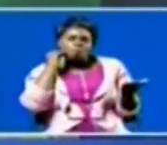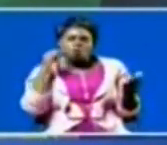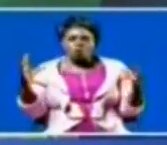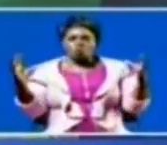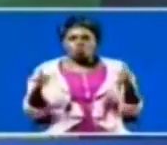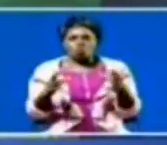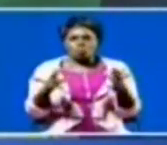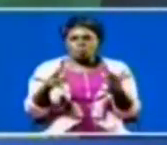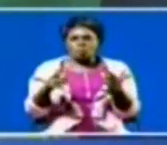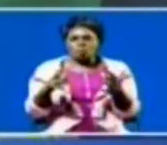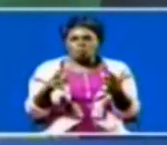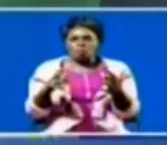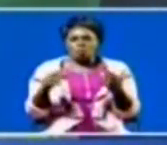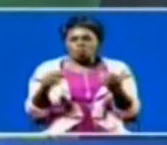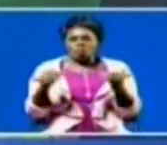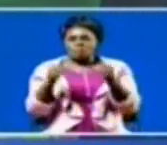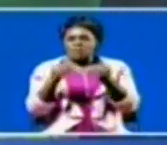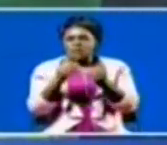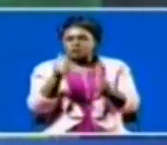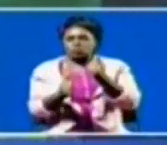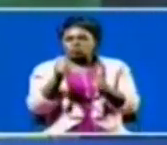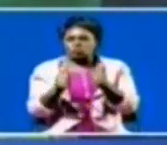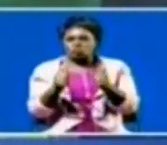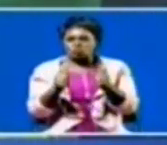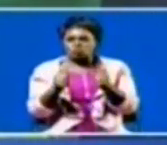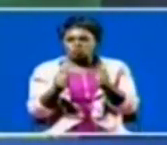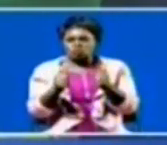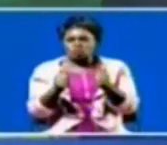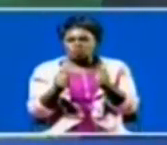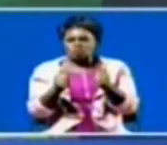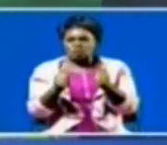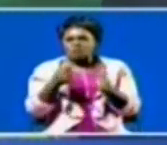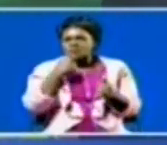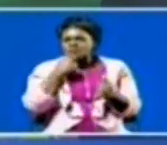the team we are playing is Nyasa Big Bullets.